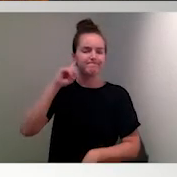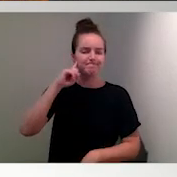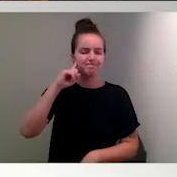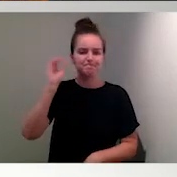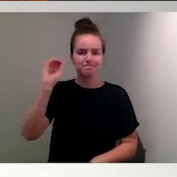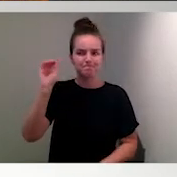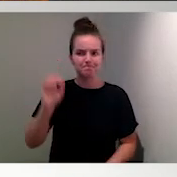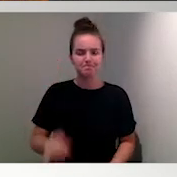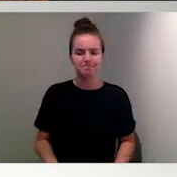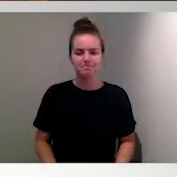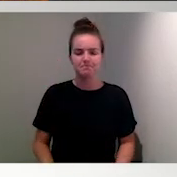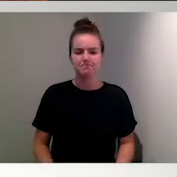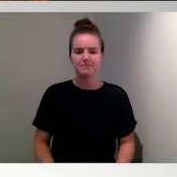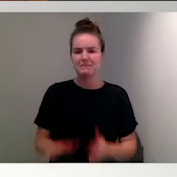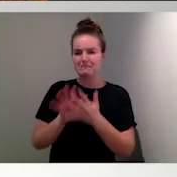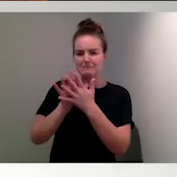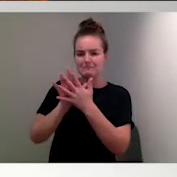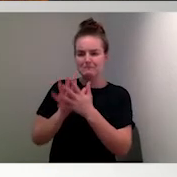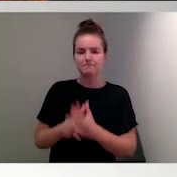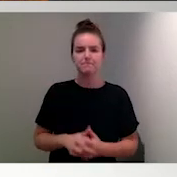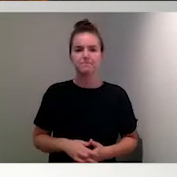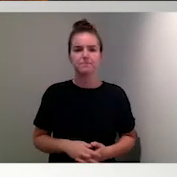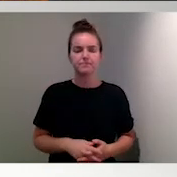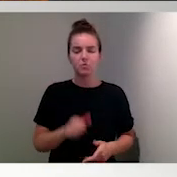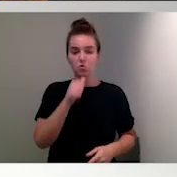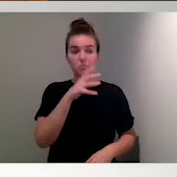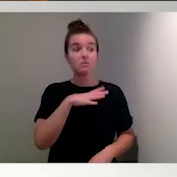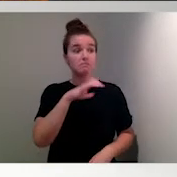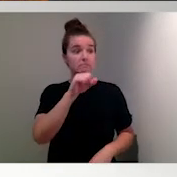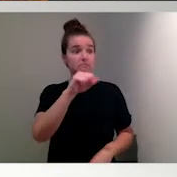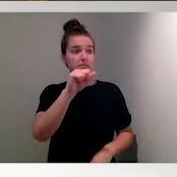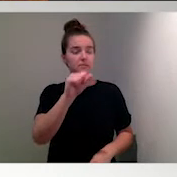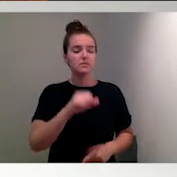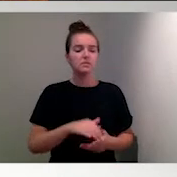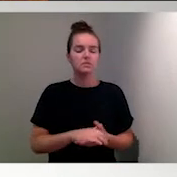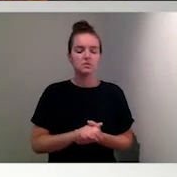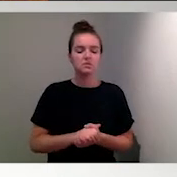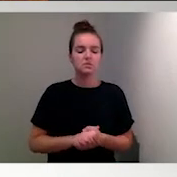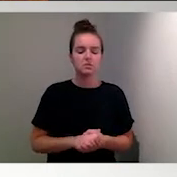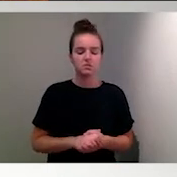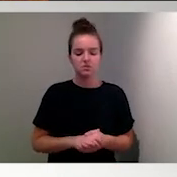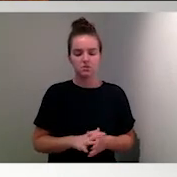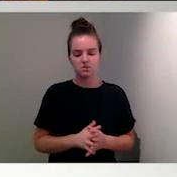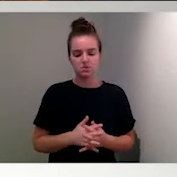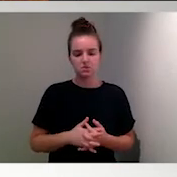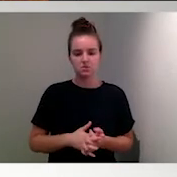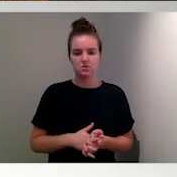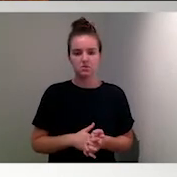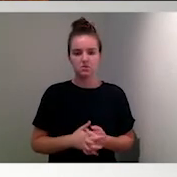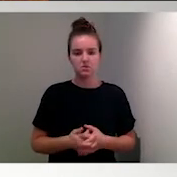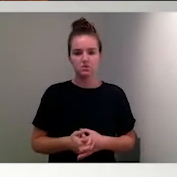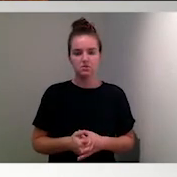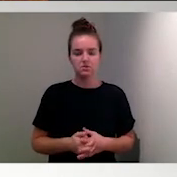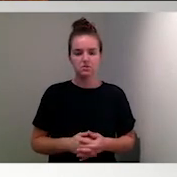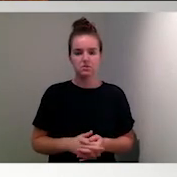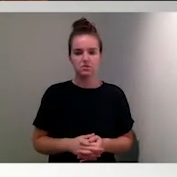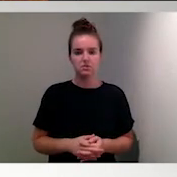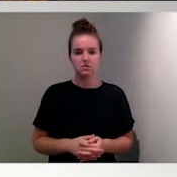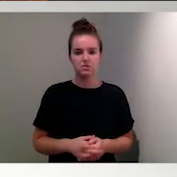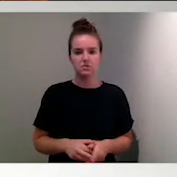Yes. And the company is actually very large, and they will actually ship everything Yes. that we need to wherever we